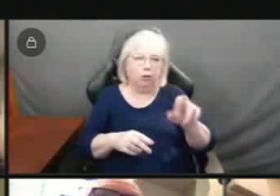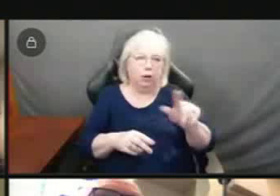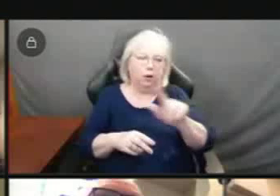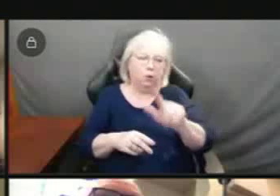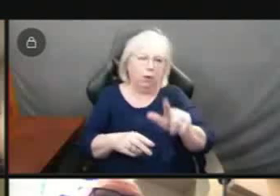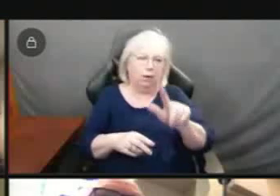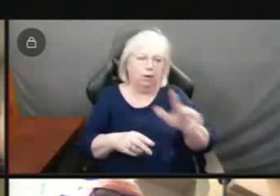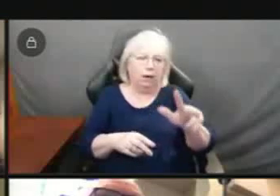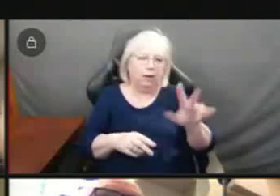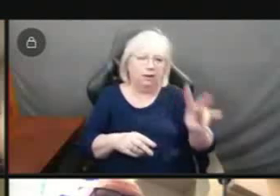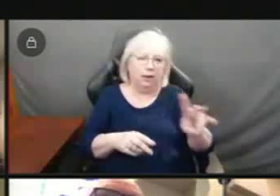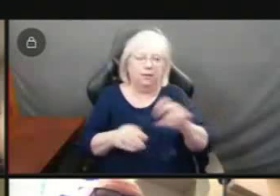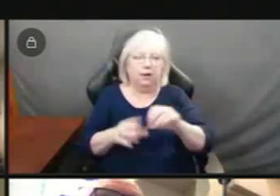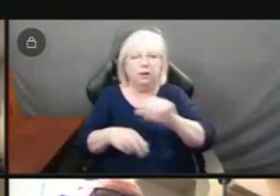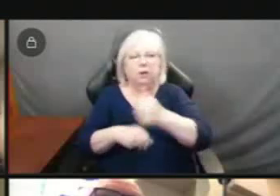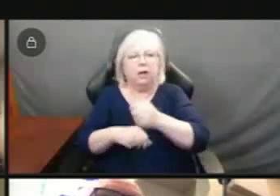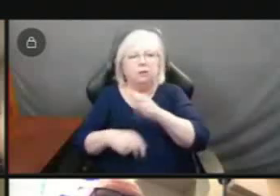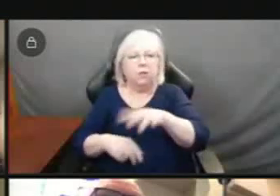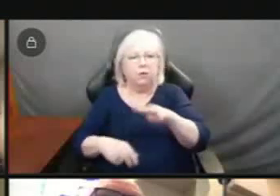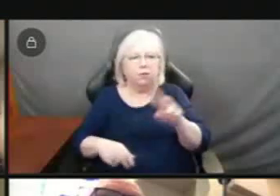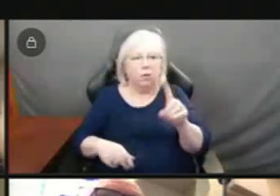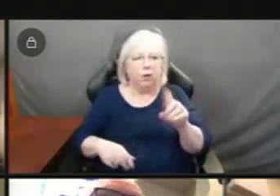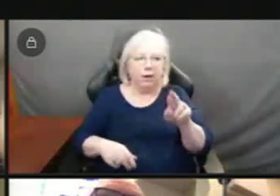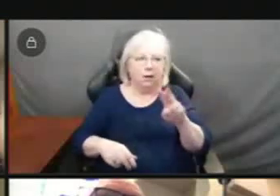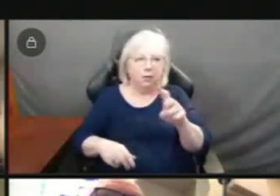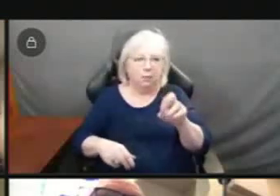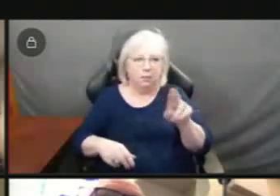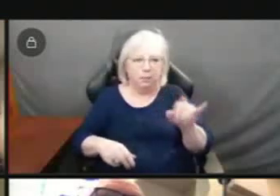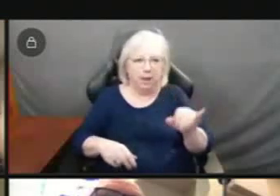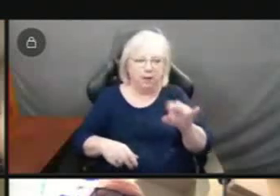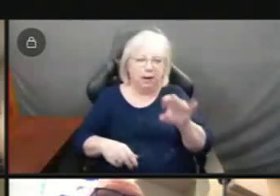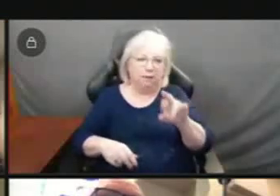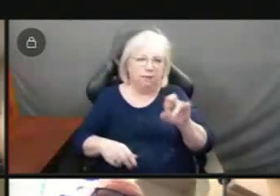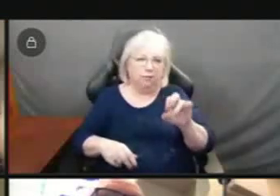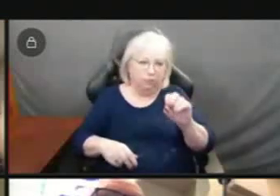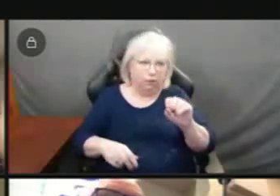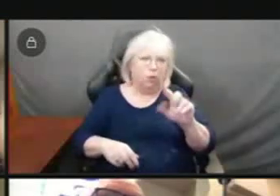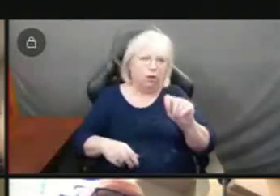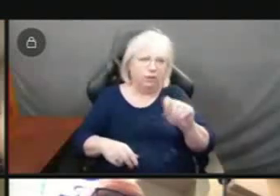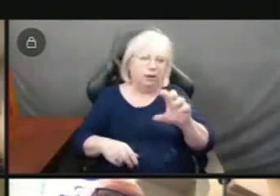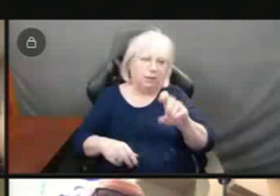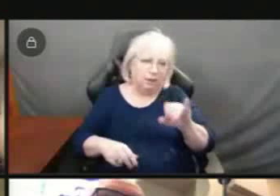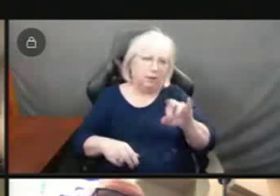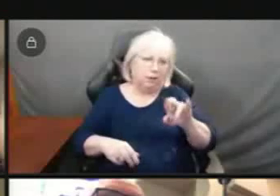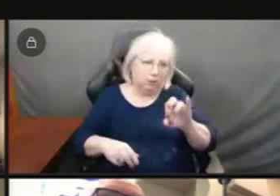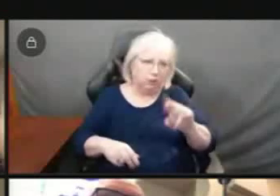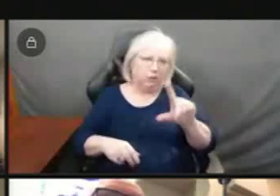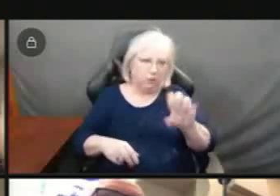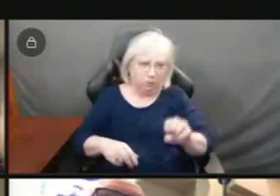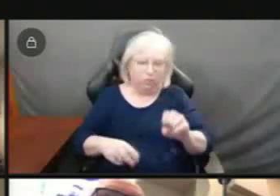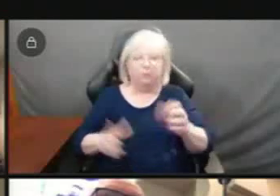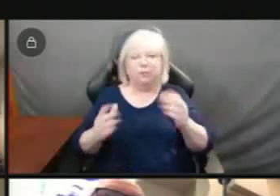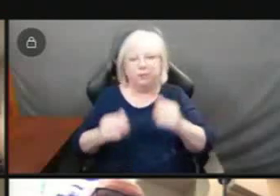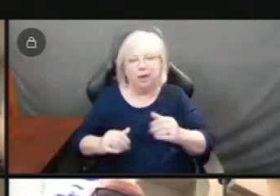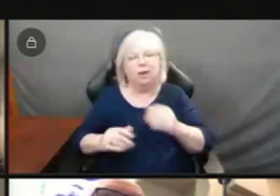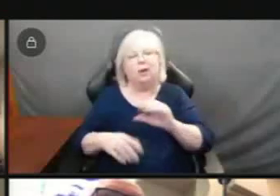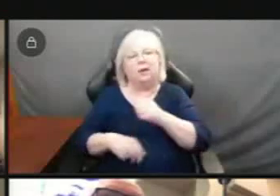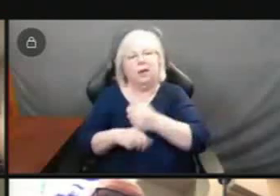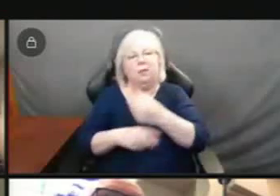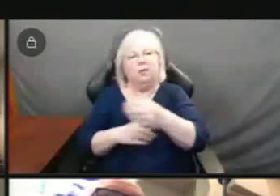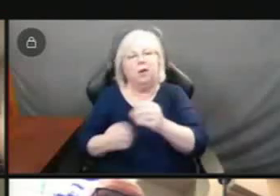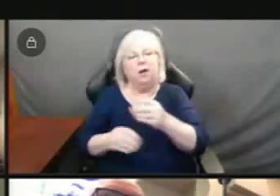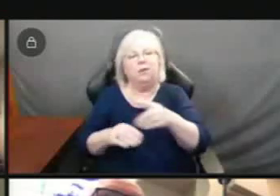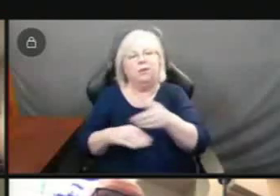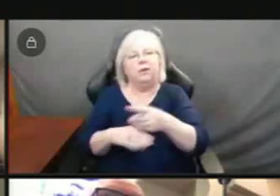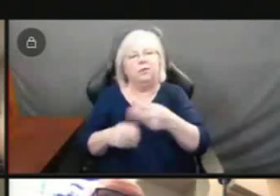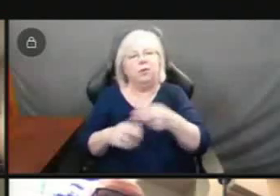PRD, located at 44 Deerberry Forest Circle. An ordinance to approve a planned zoning development, establish a planned office district